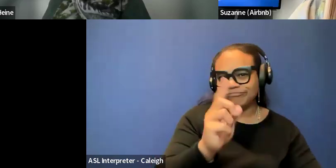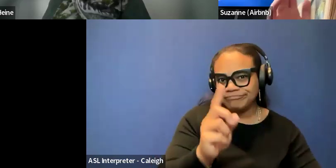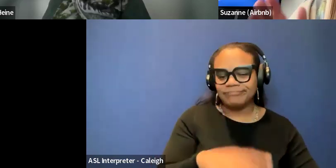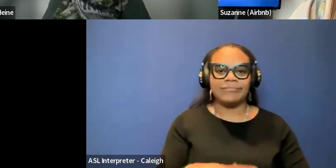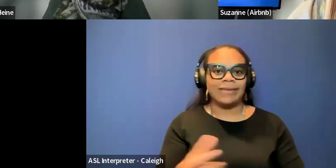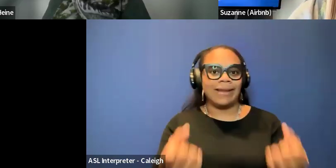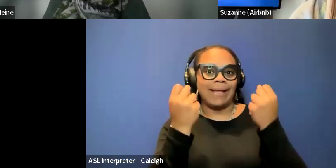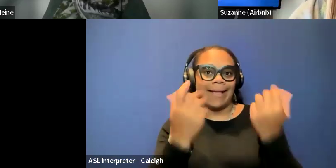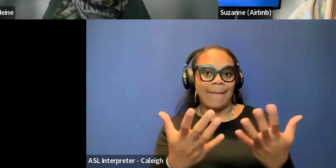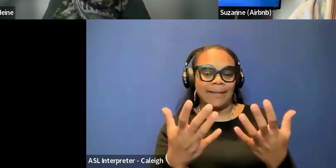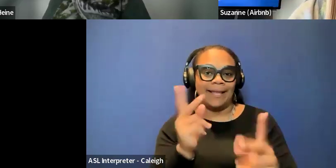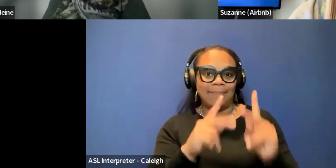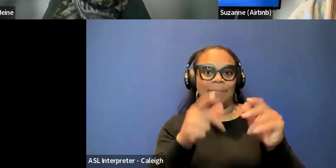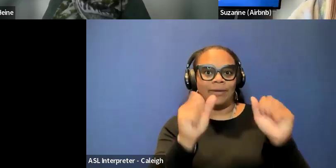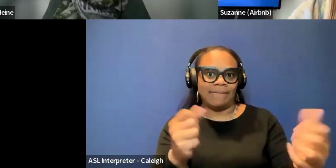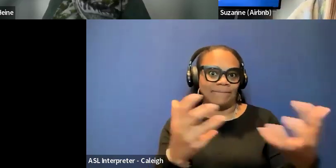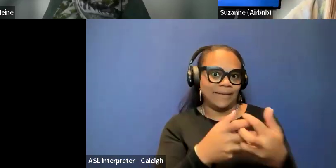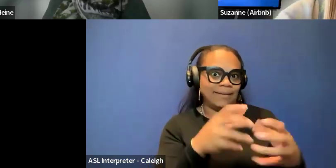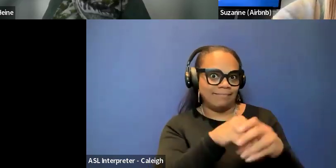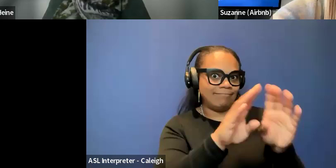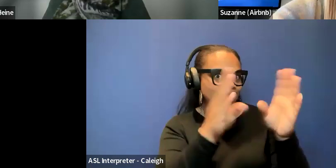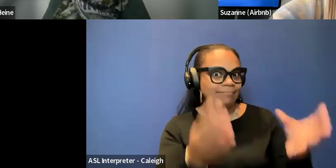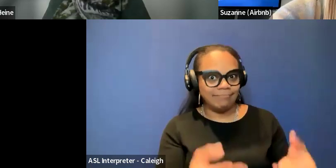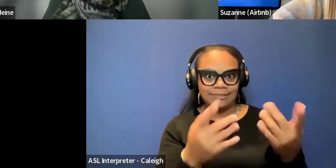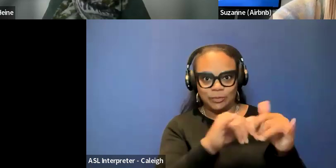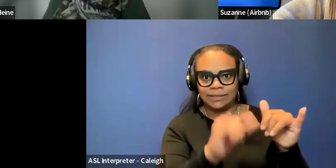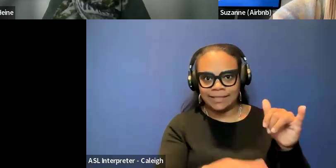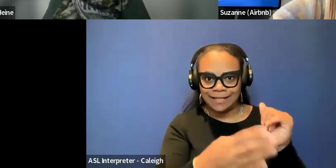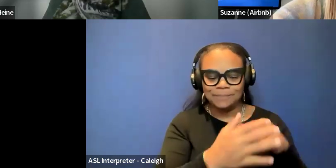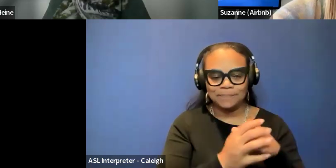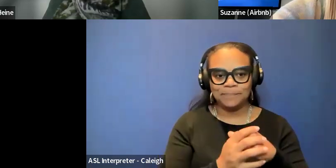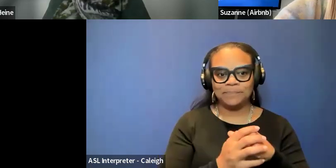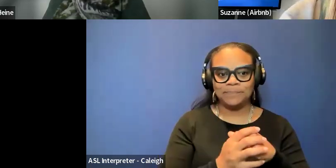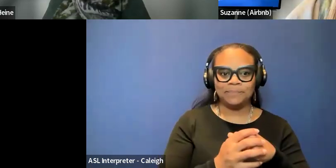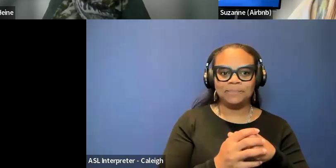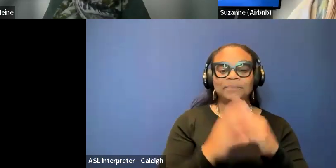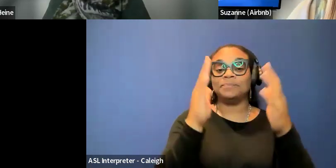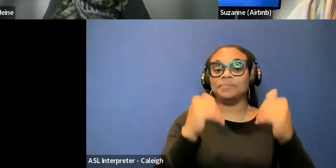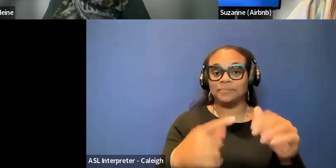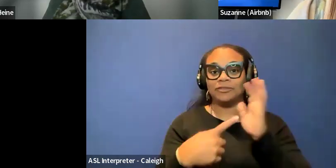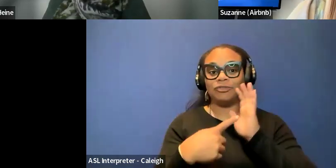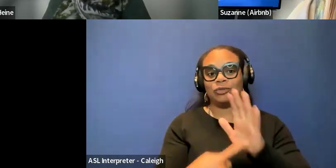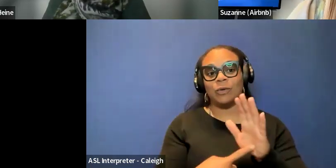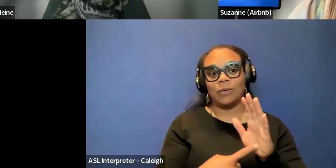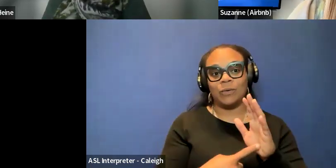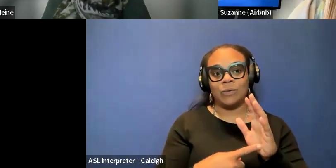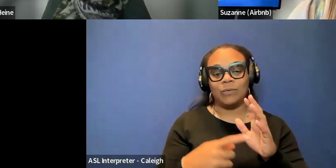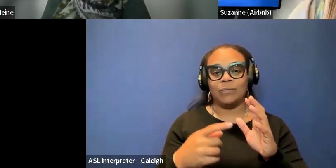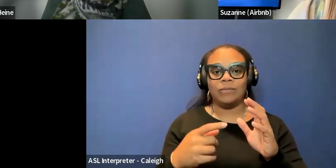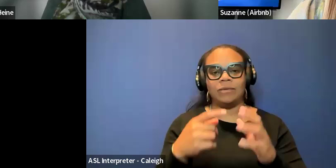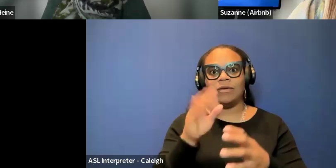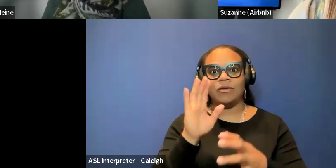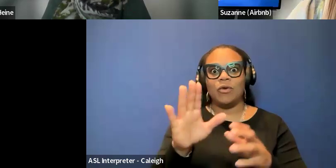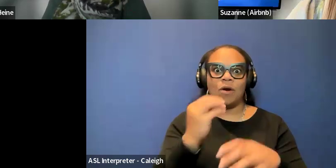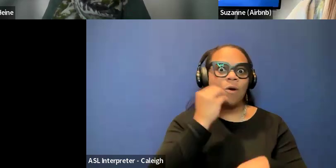many guests you can accommodate. The next step is you're going to showcase the unique amenities of